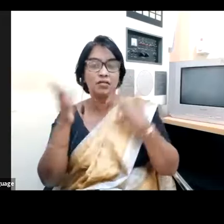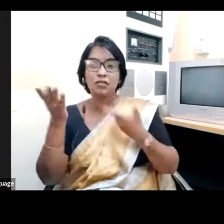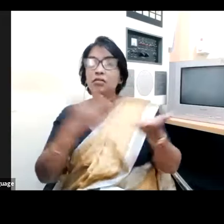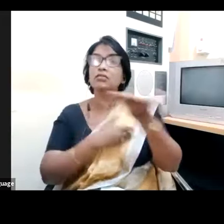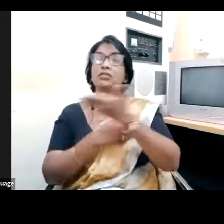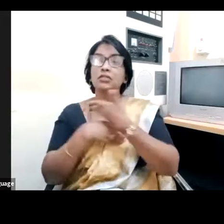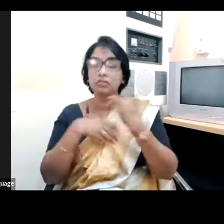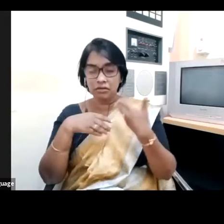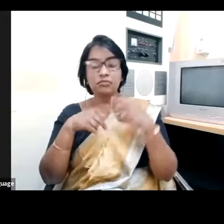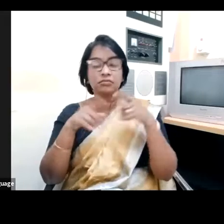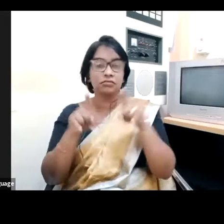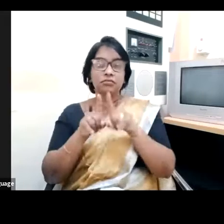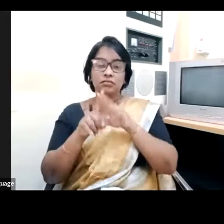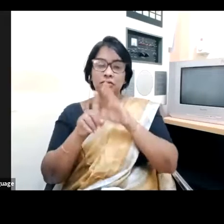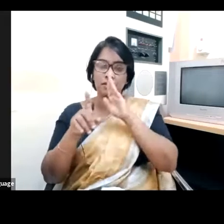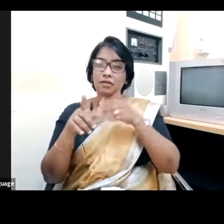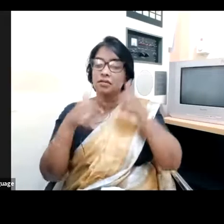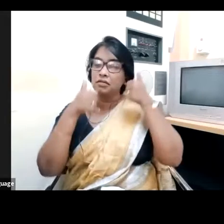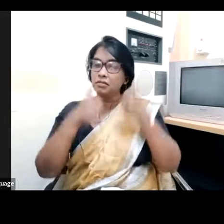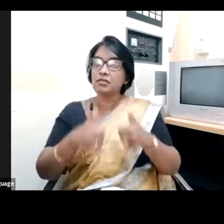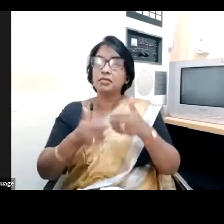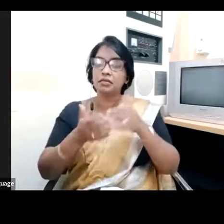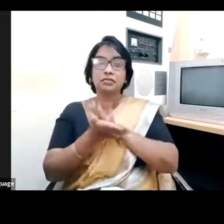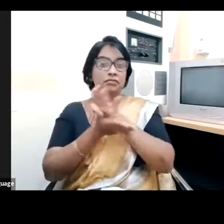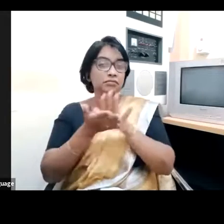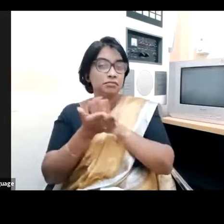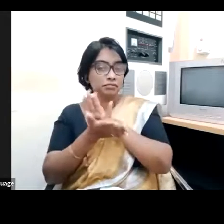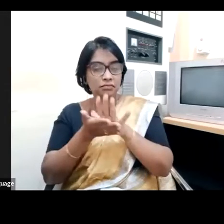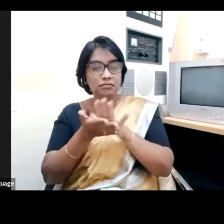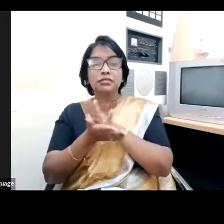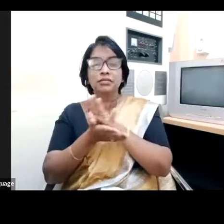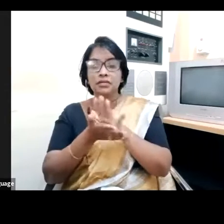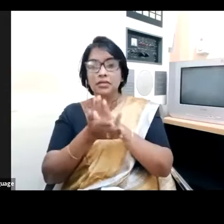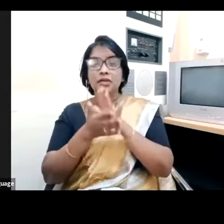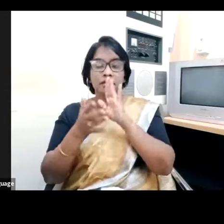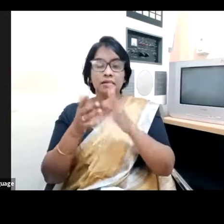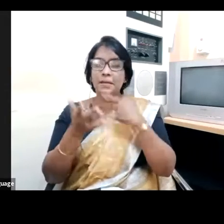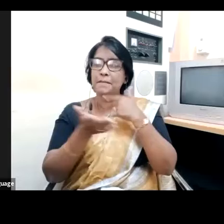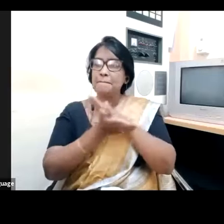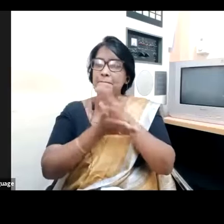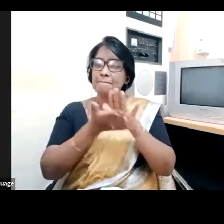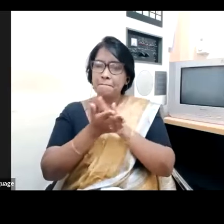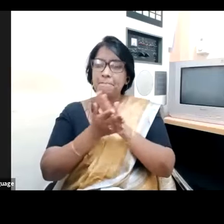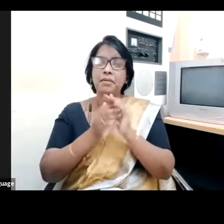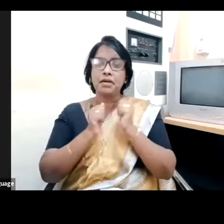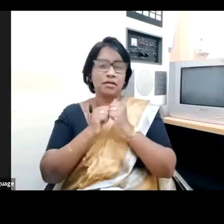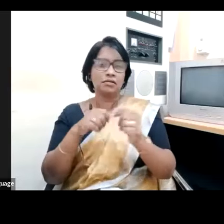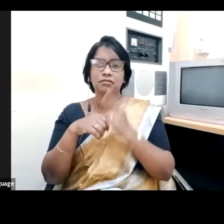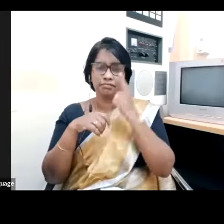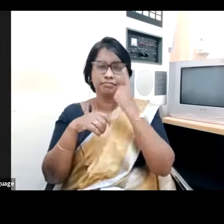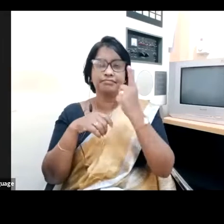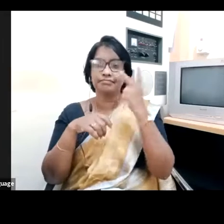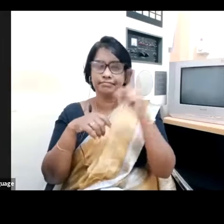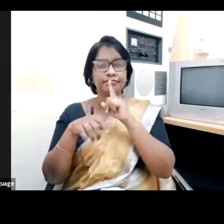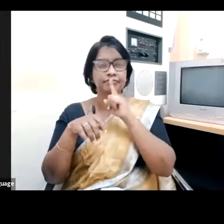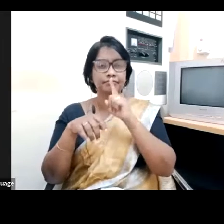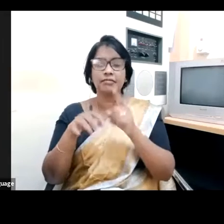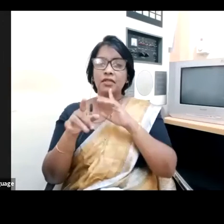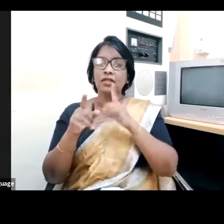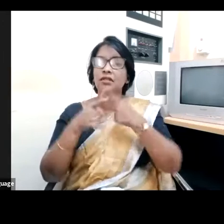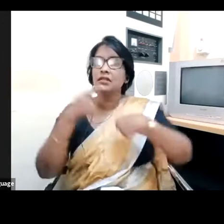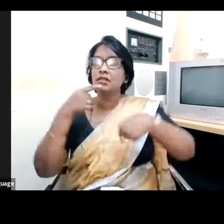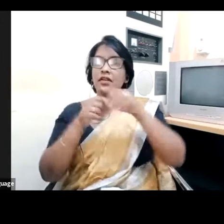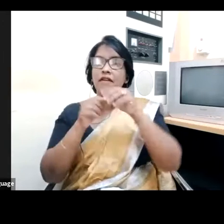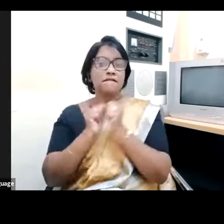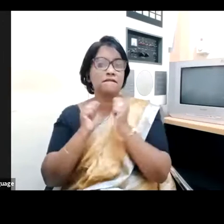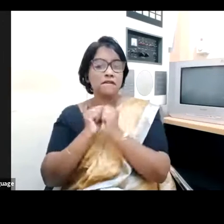2 very clear guidelines of what you can do by the panelists who have done it, and who are going to